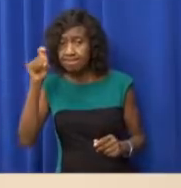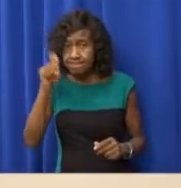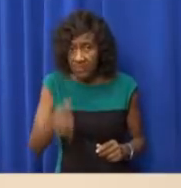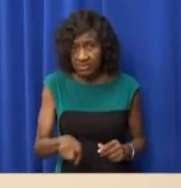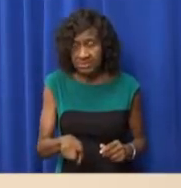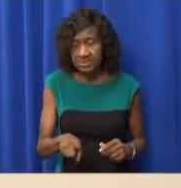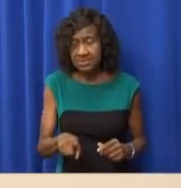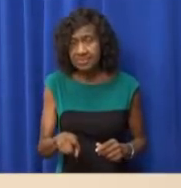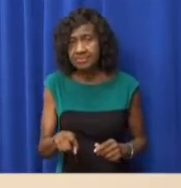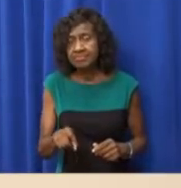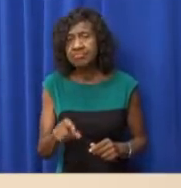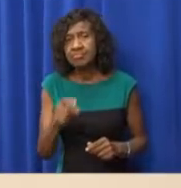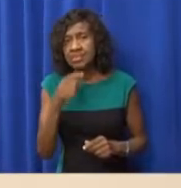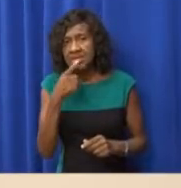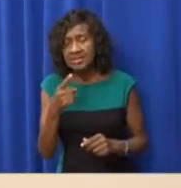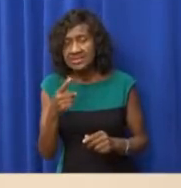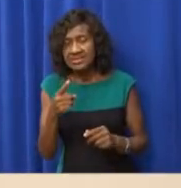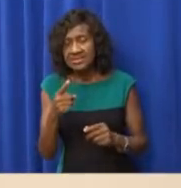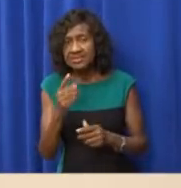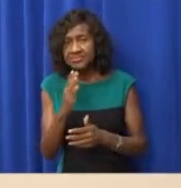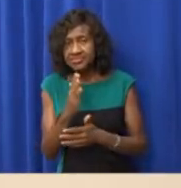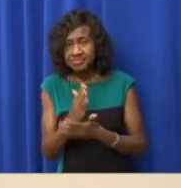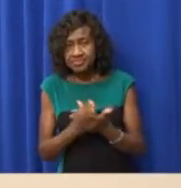I know the issue of distancing